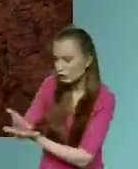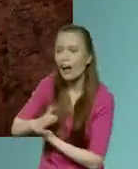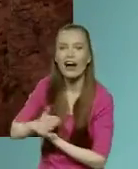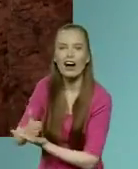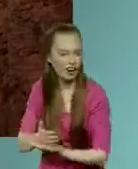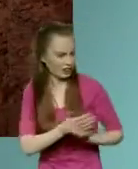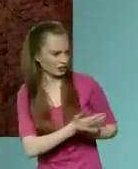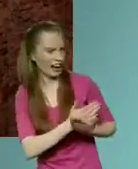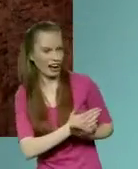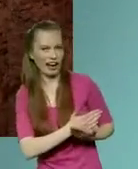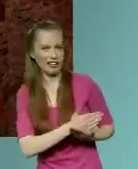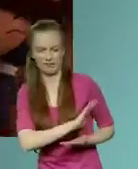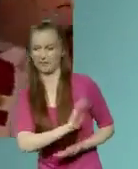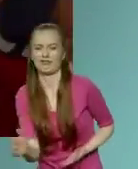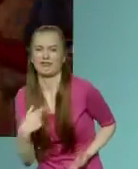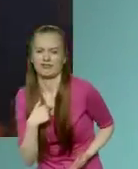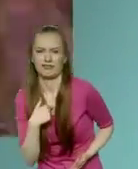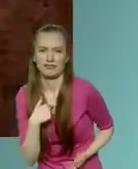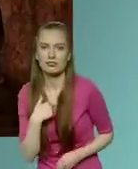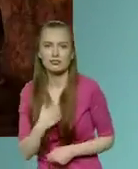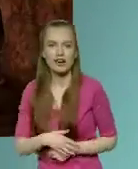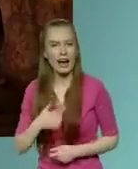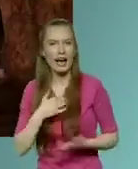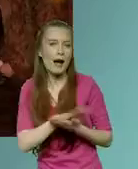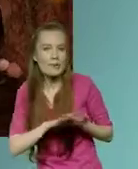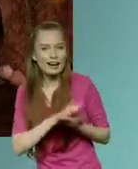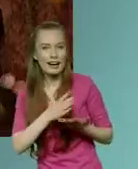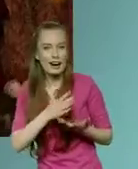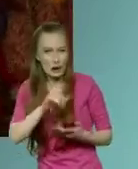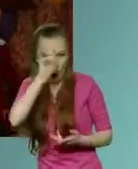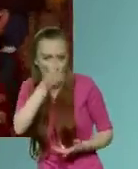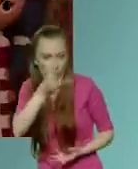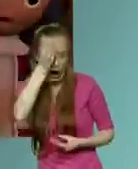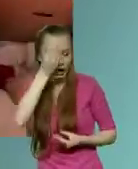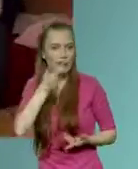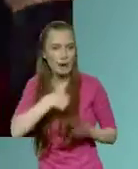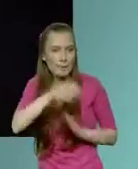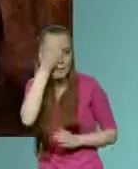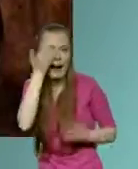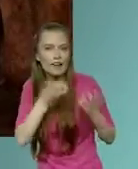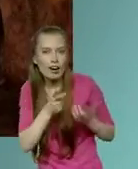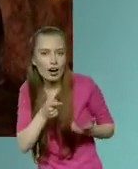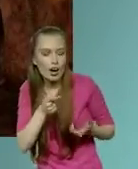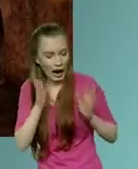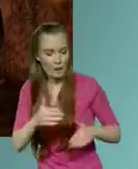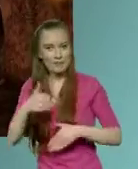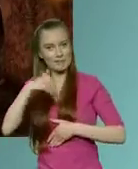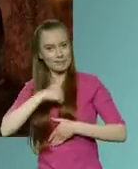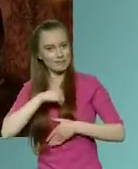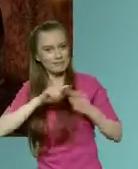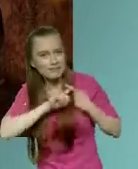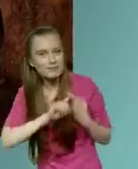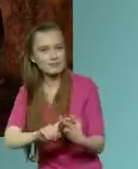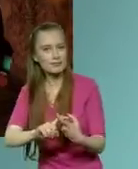No way. I mean, you can't learn to be a pirate. It's either in your blood or it isn't. I get